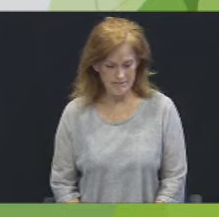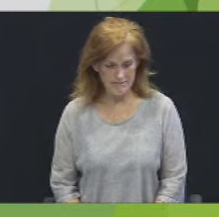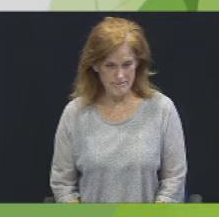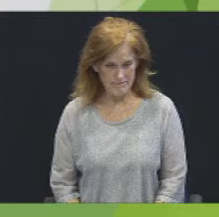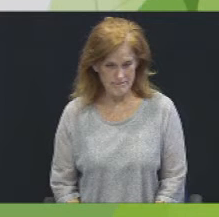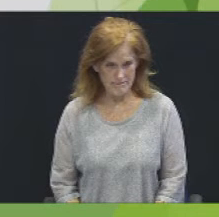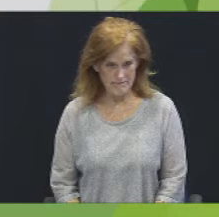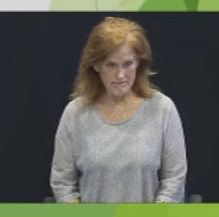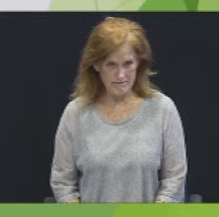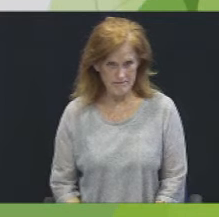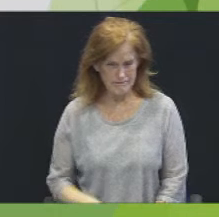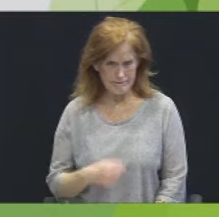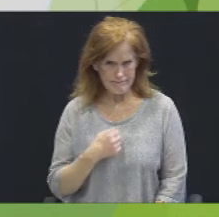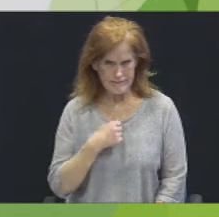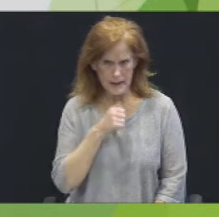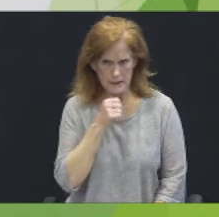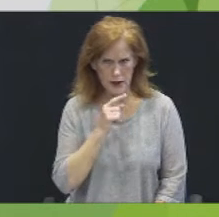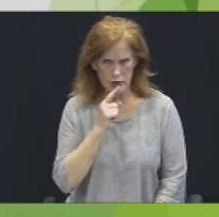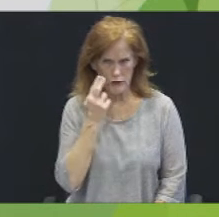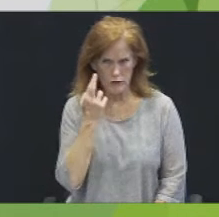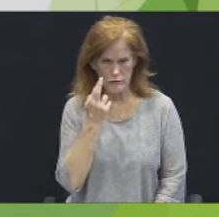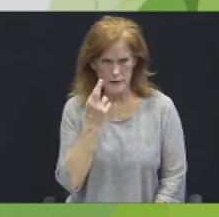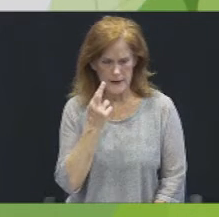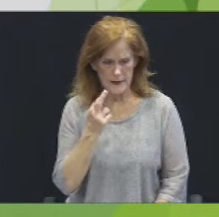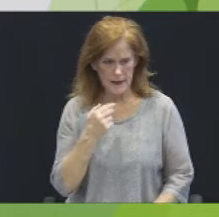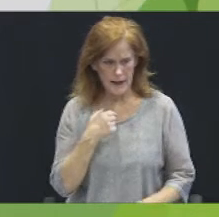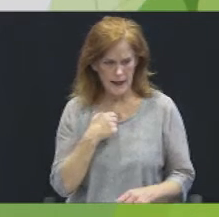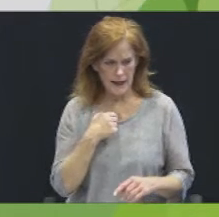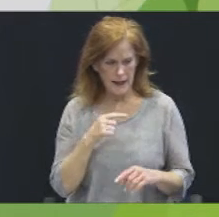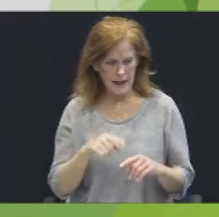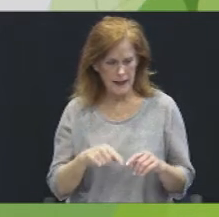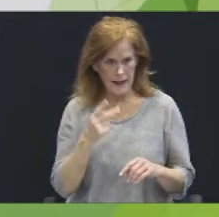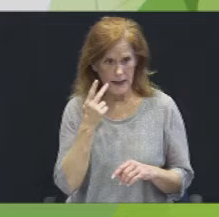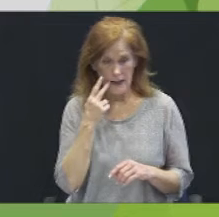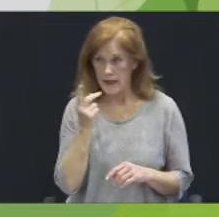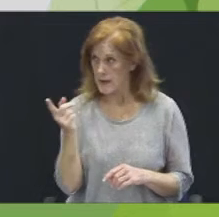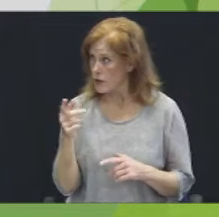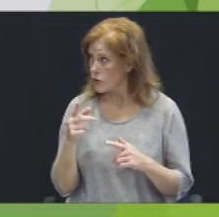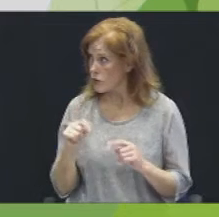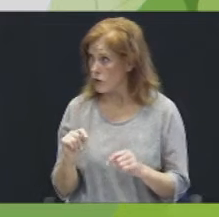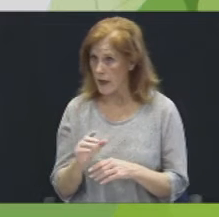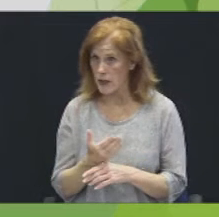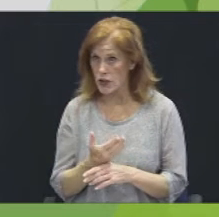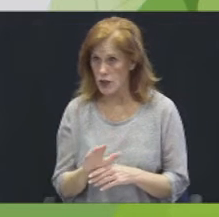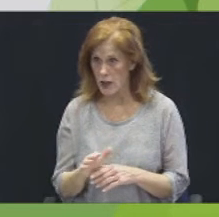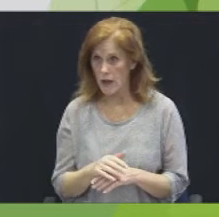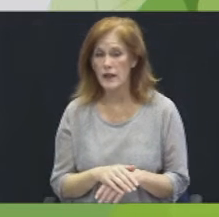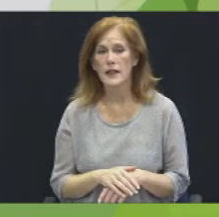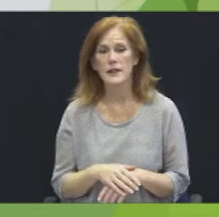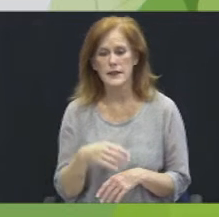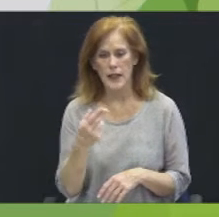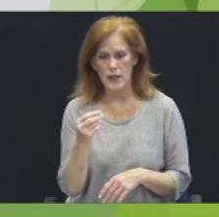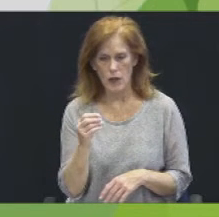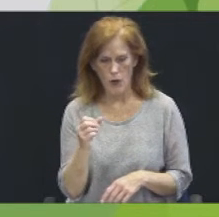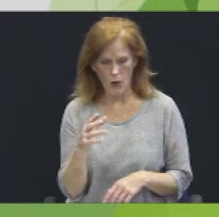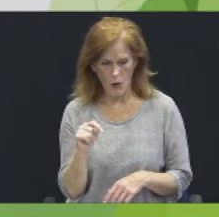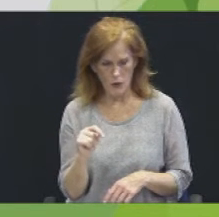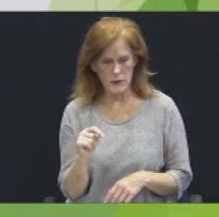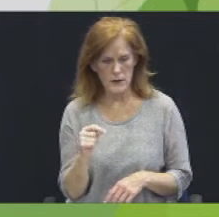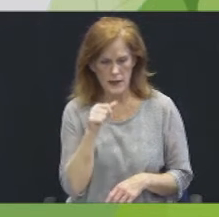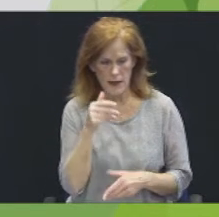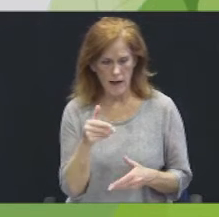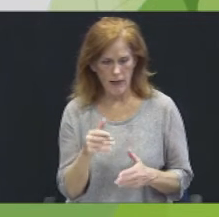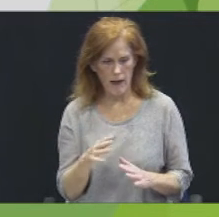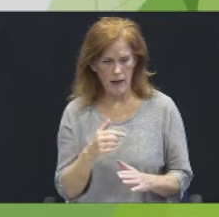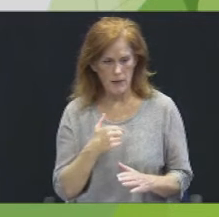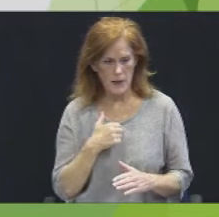not sure why. Did you try and share it? Yep, it says the host has not